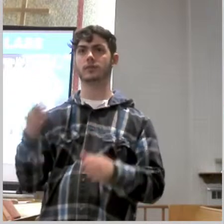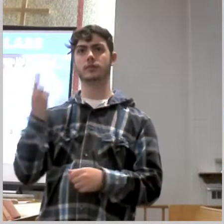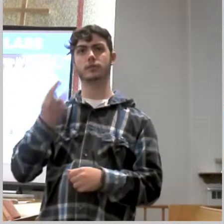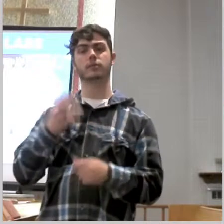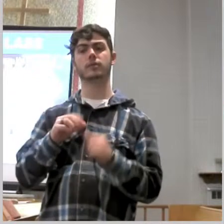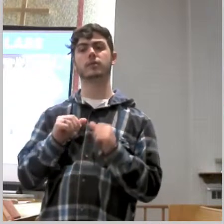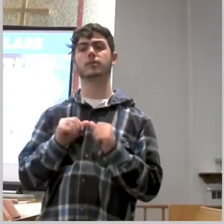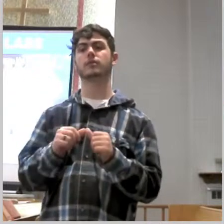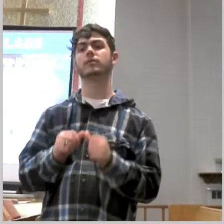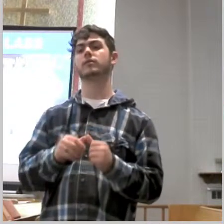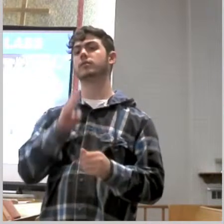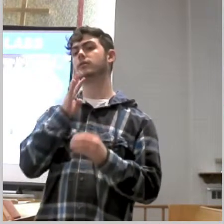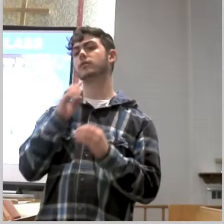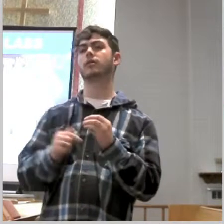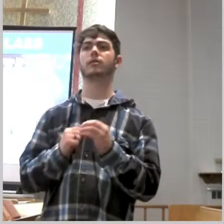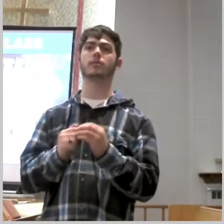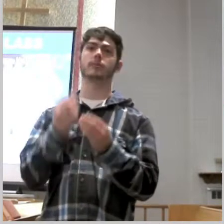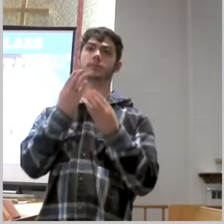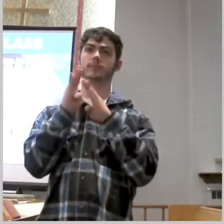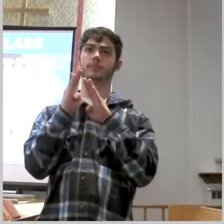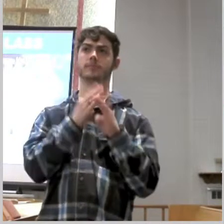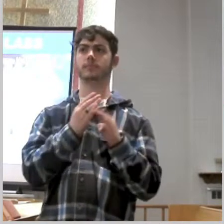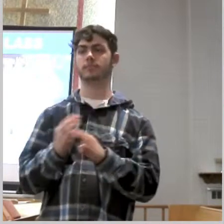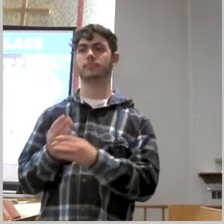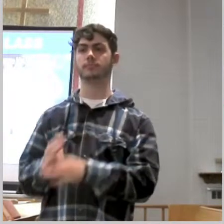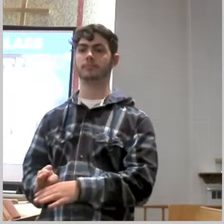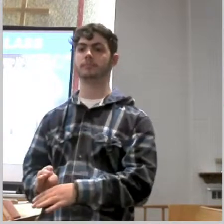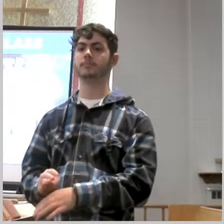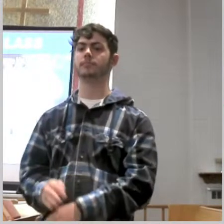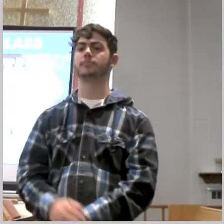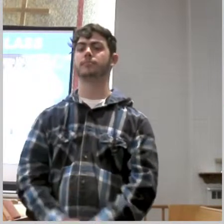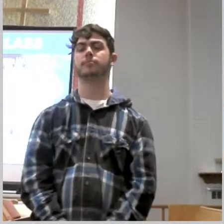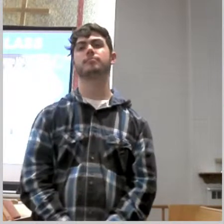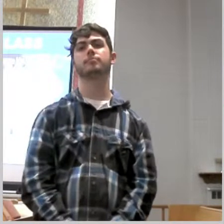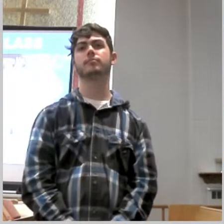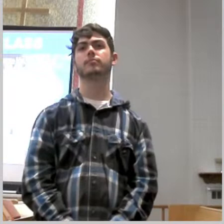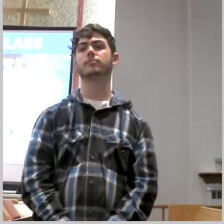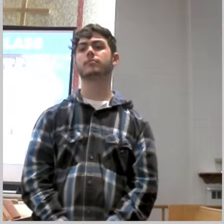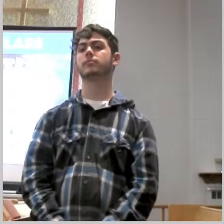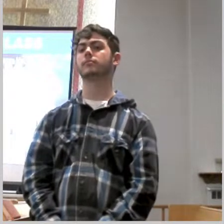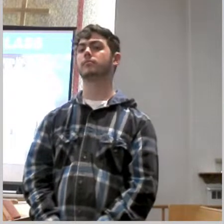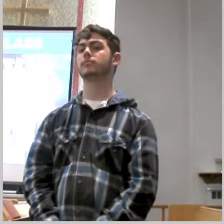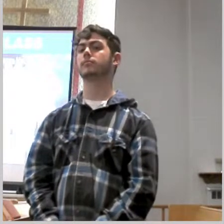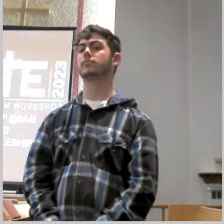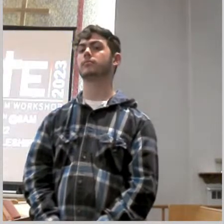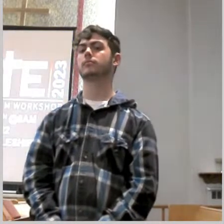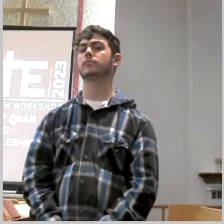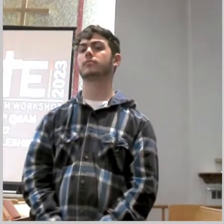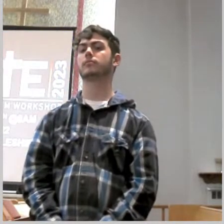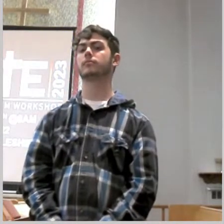be continuing with our denominationalism study at our usual time, 7:30.